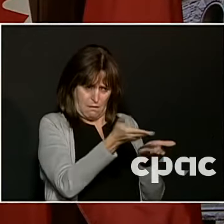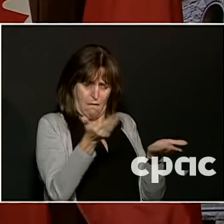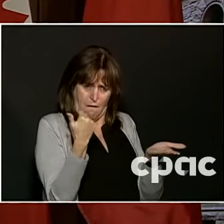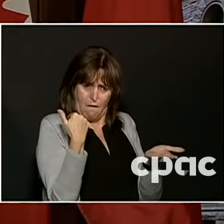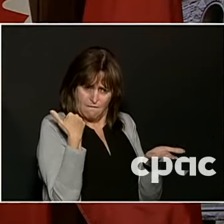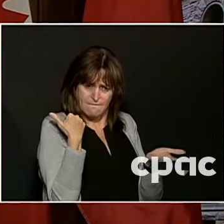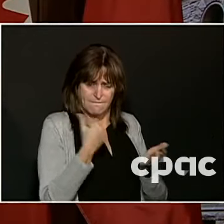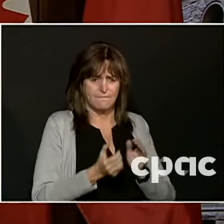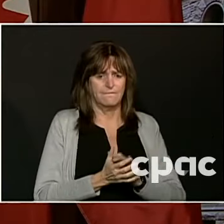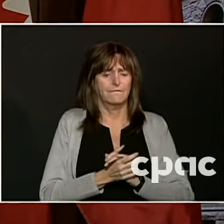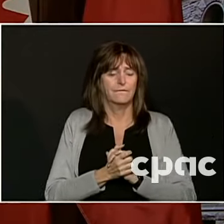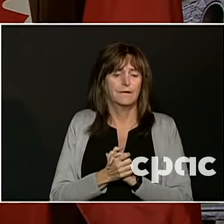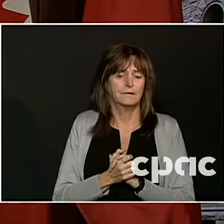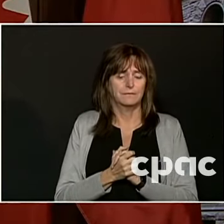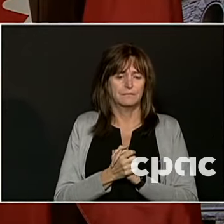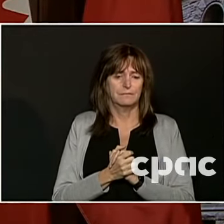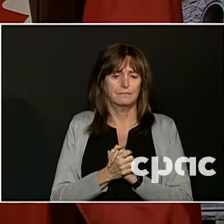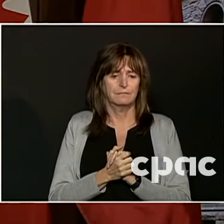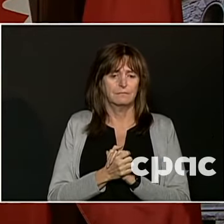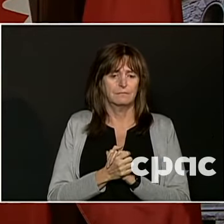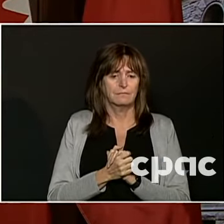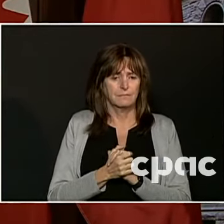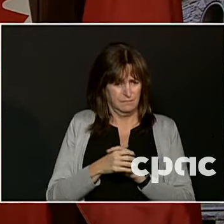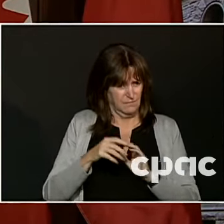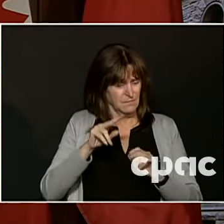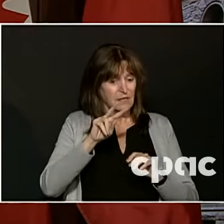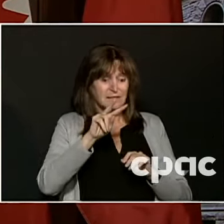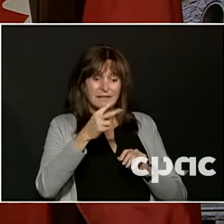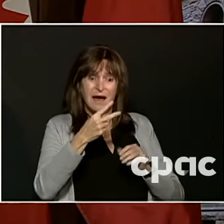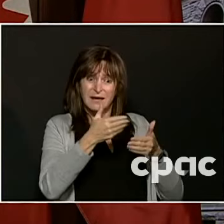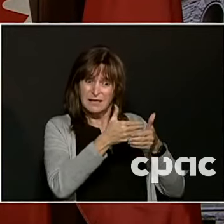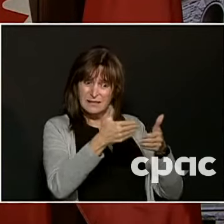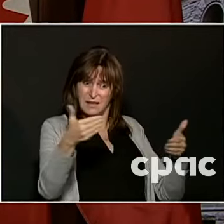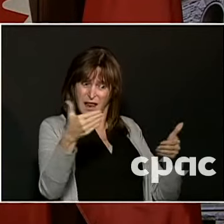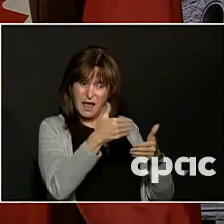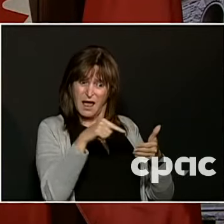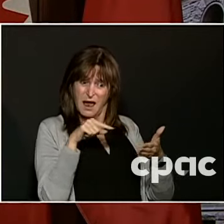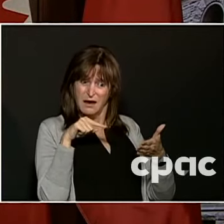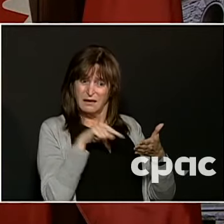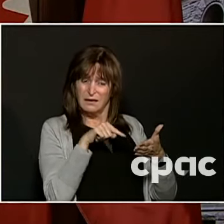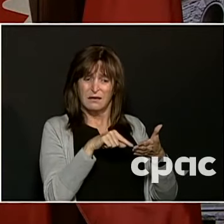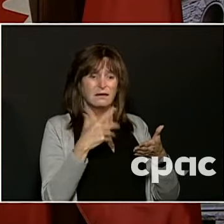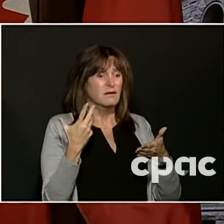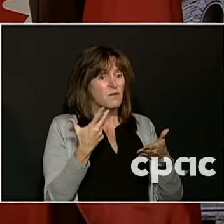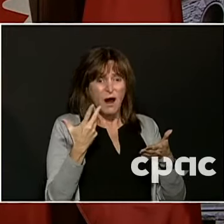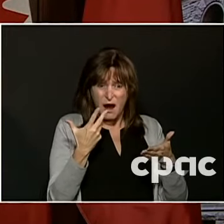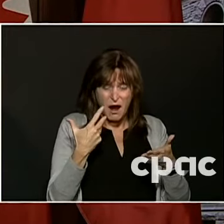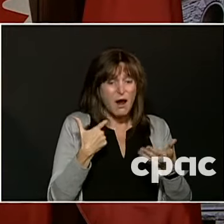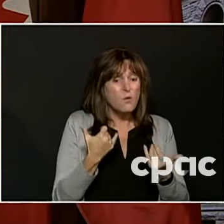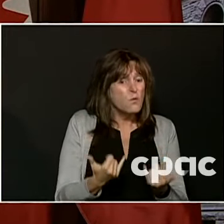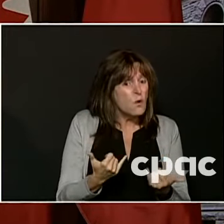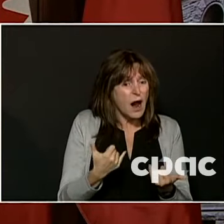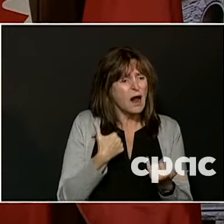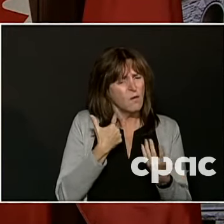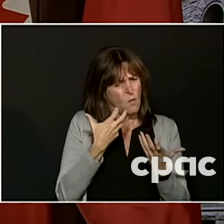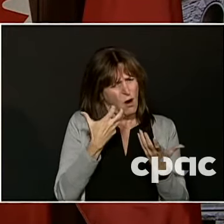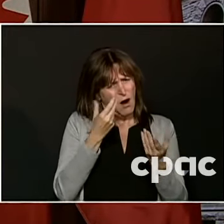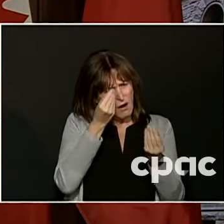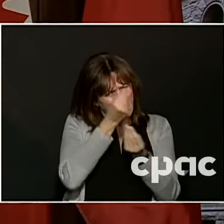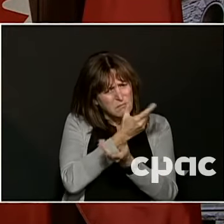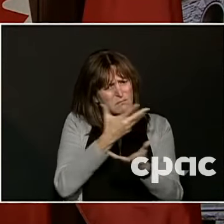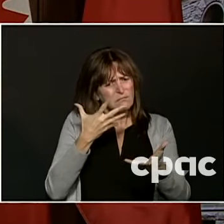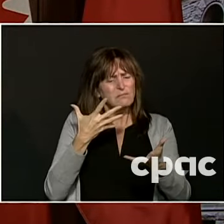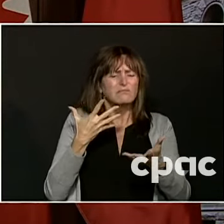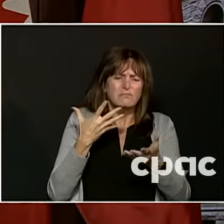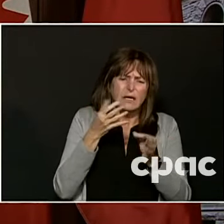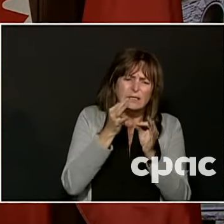go to the second slide, the purpose of today's briefing is very simply to provide an update on the trends in the COVID-19 epidemiology